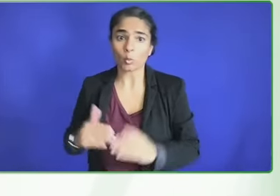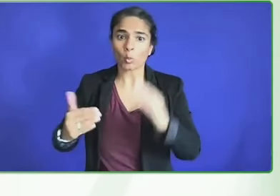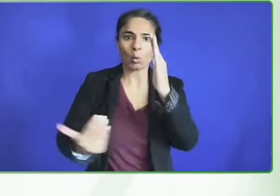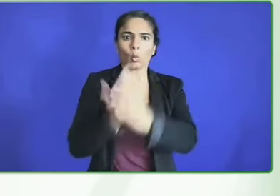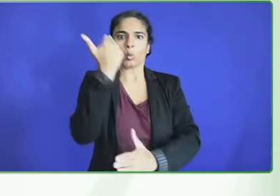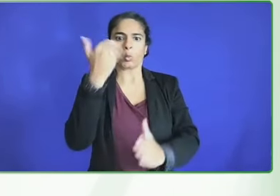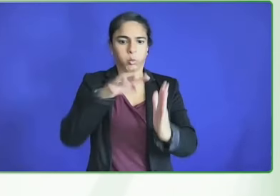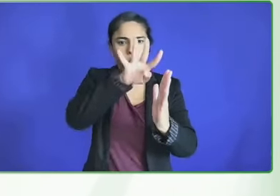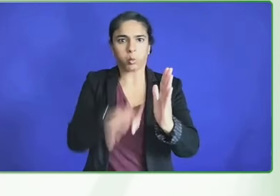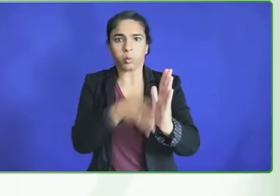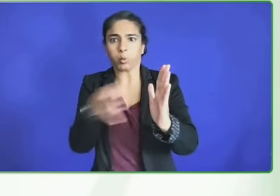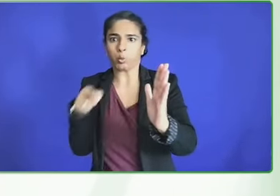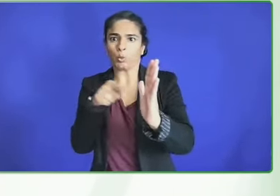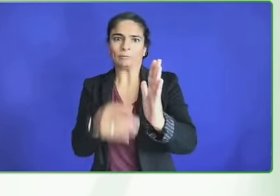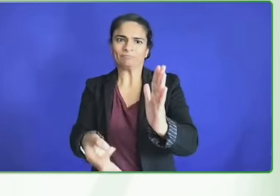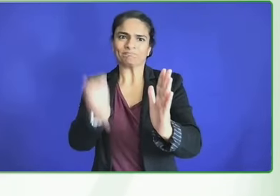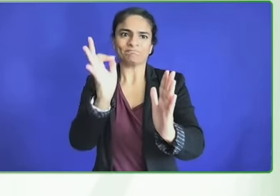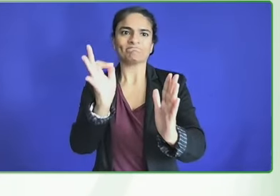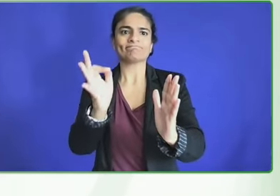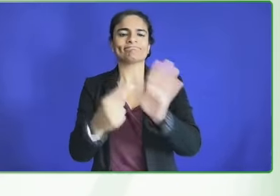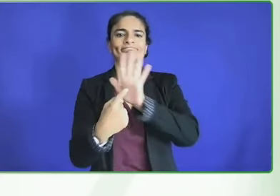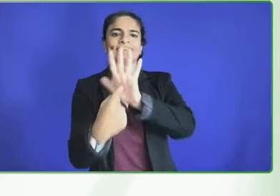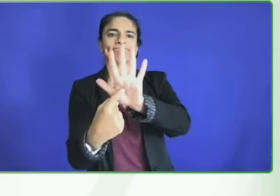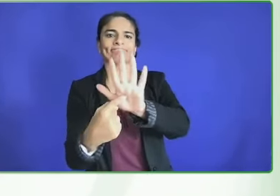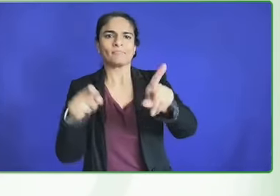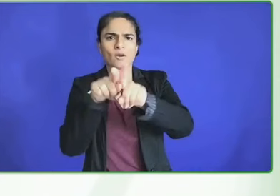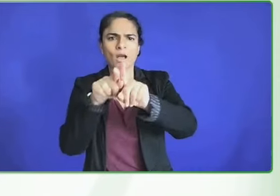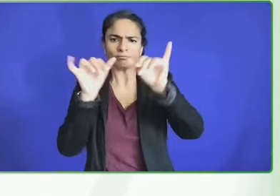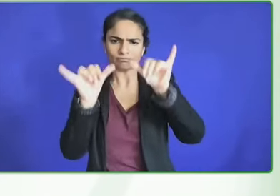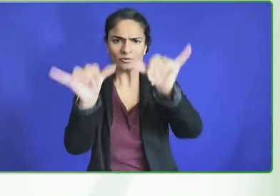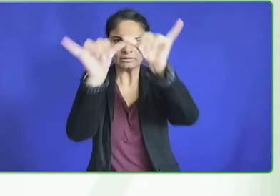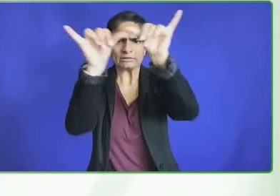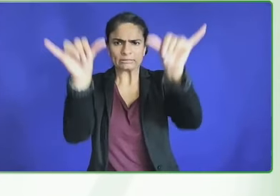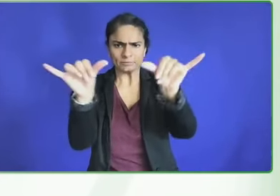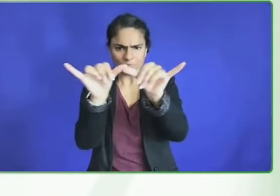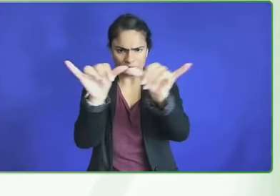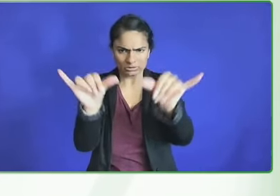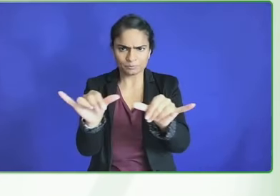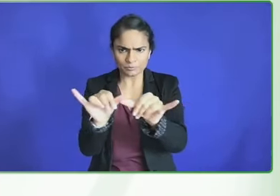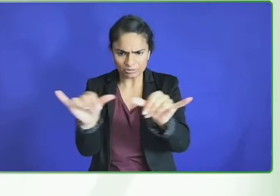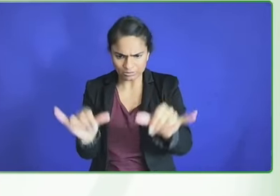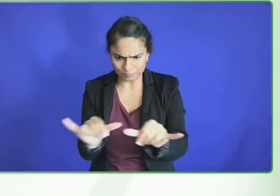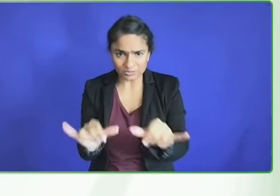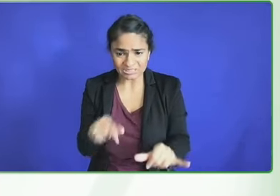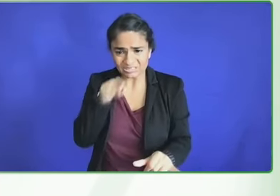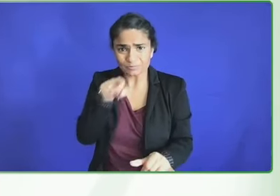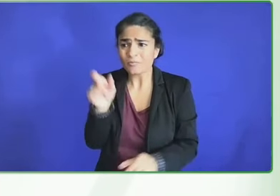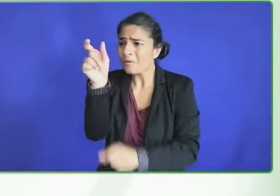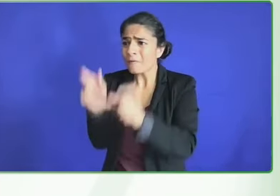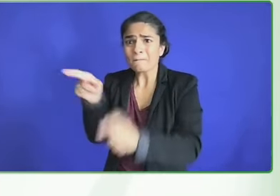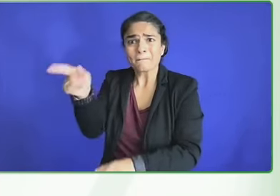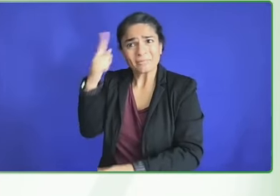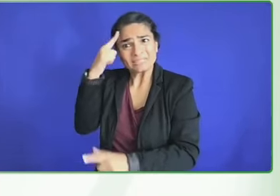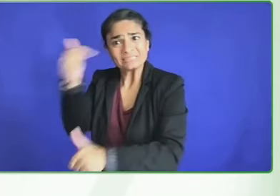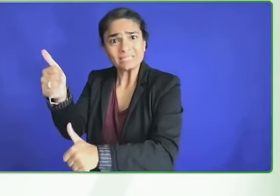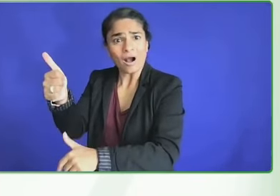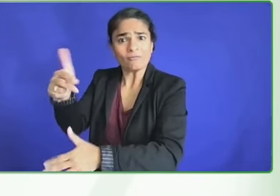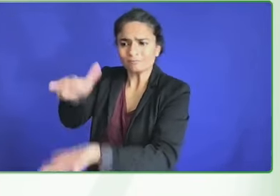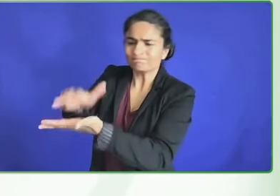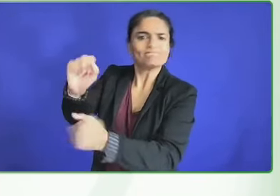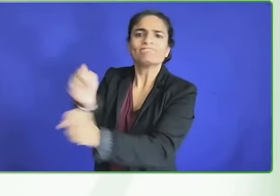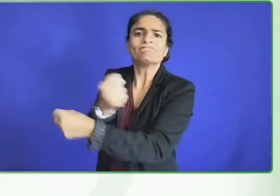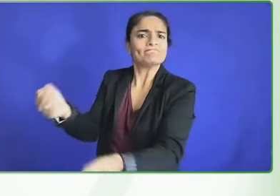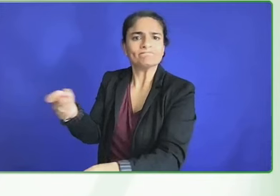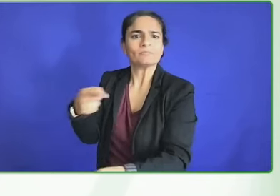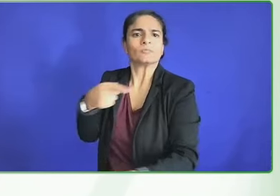formal decision support arrangements available under the Act. 2 of these are for the purpose of advanced planning,